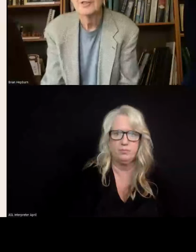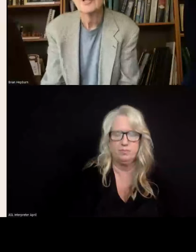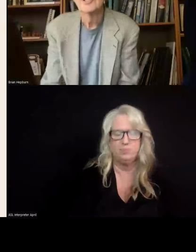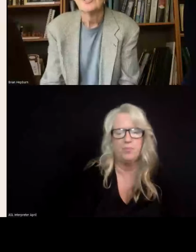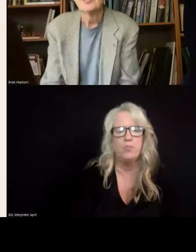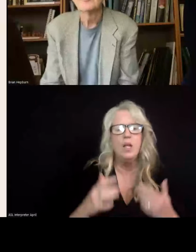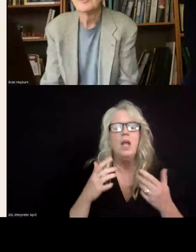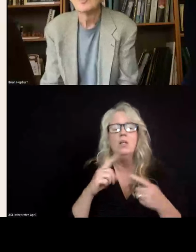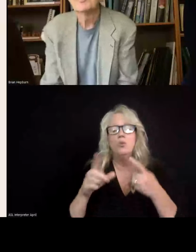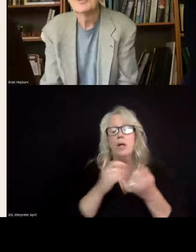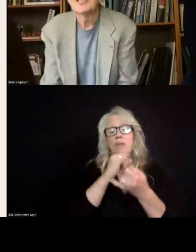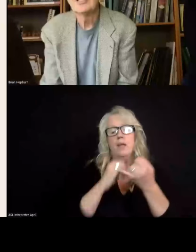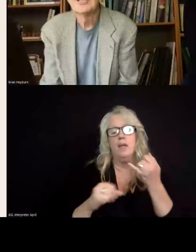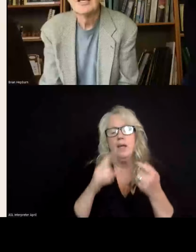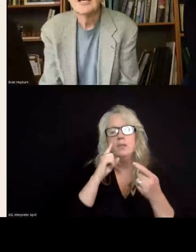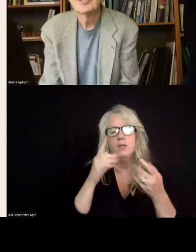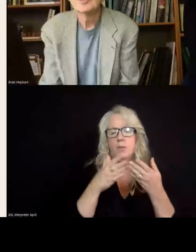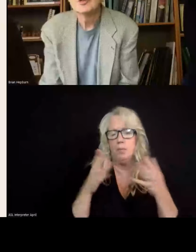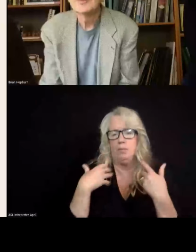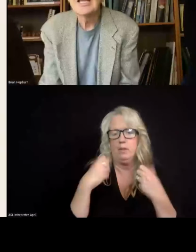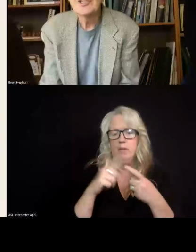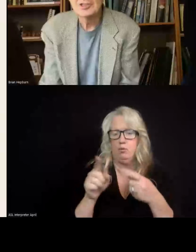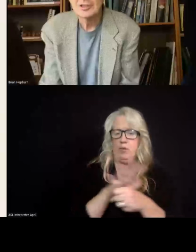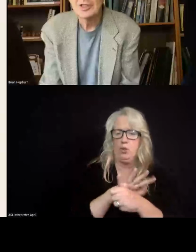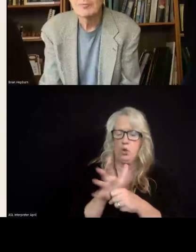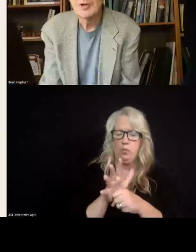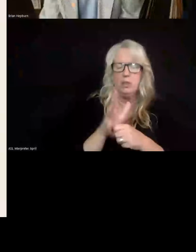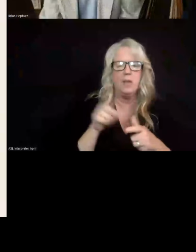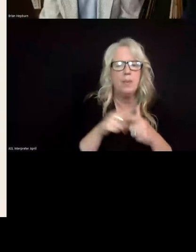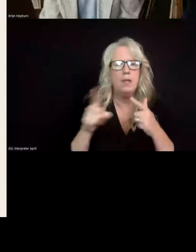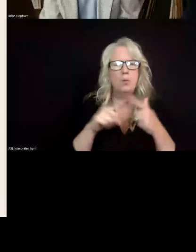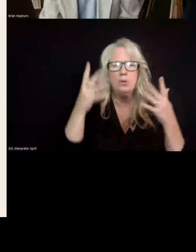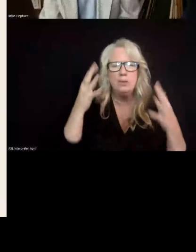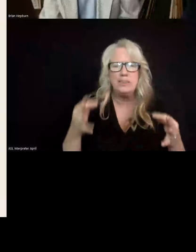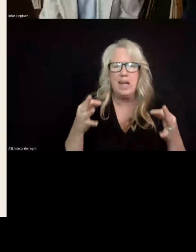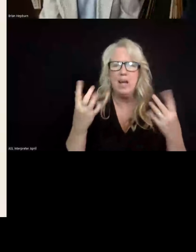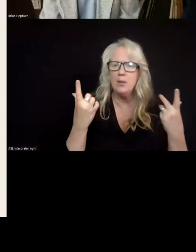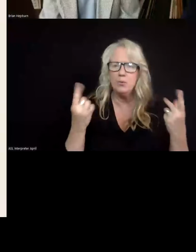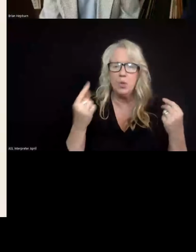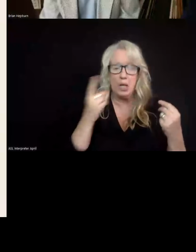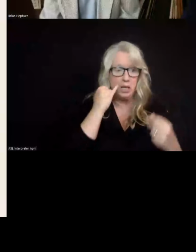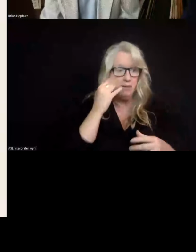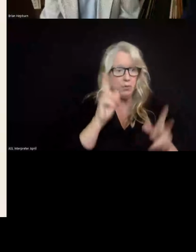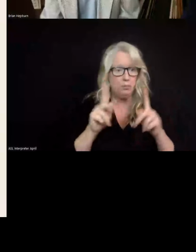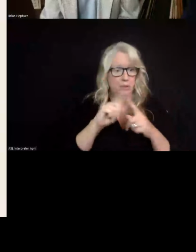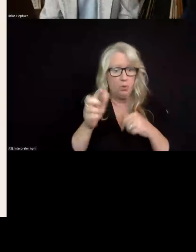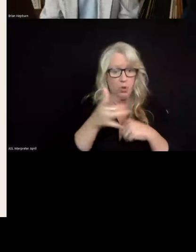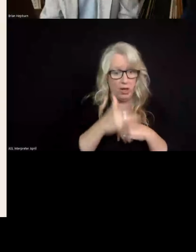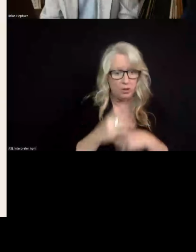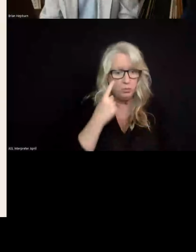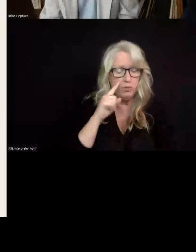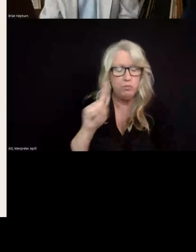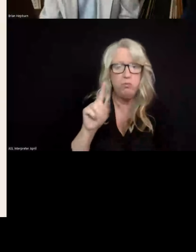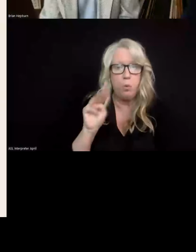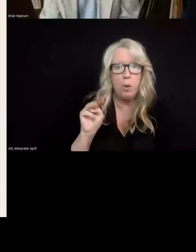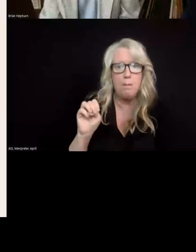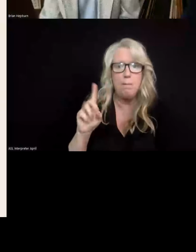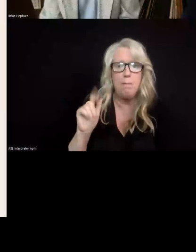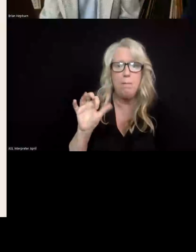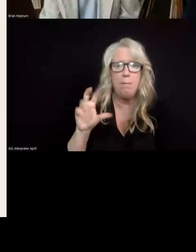COVID, there will be a determination of whether people are eligible for Medicaid. So all